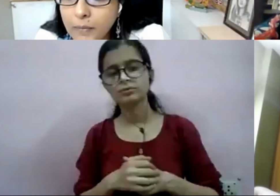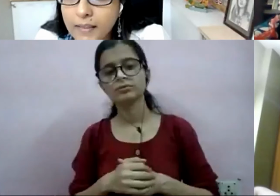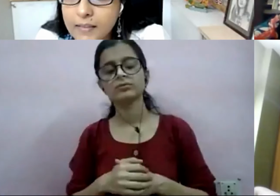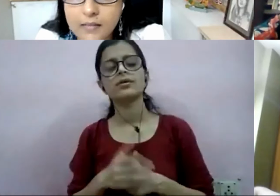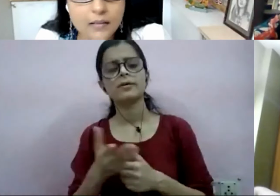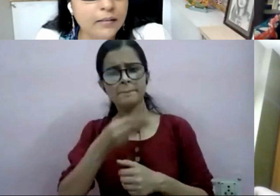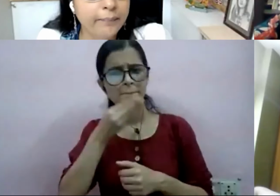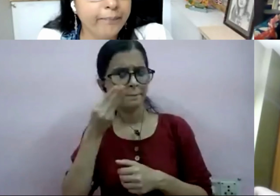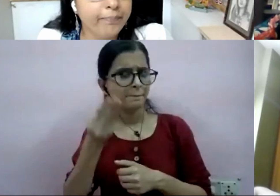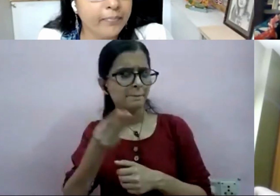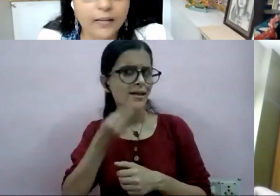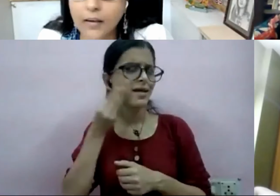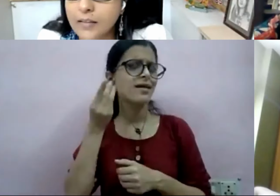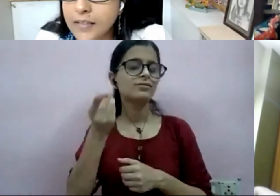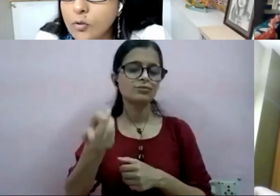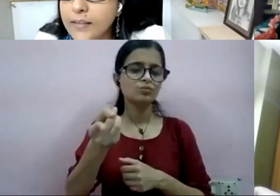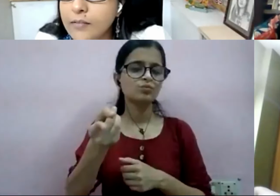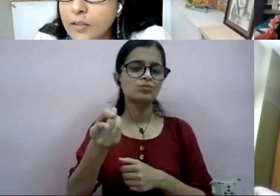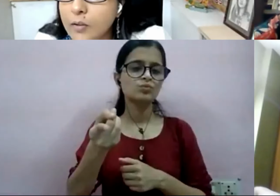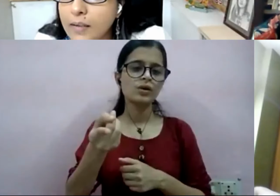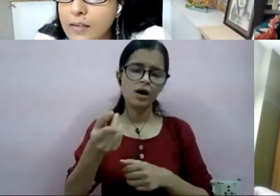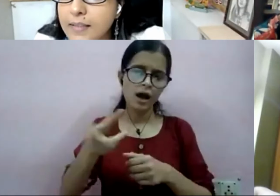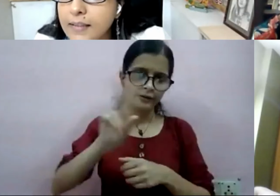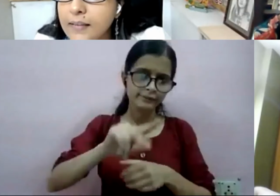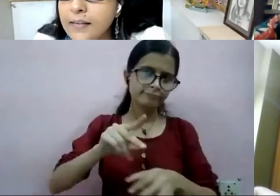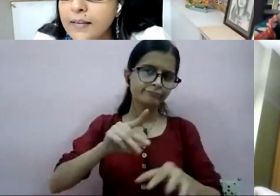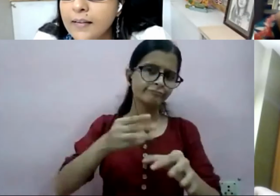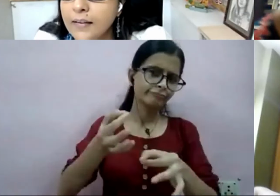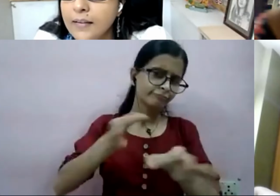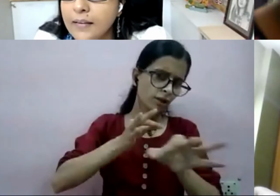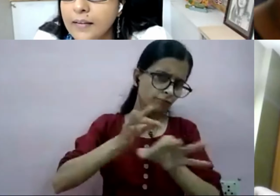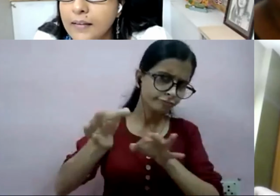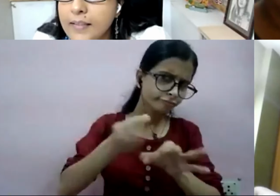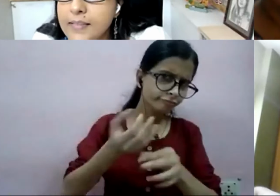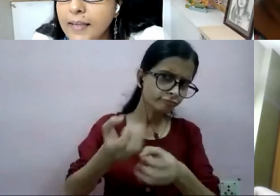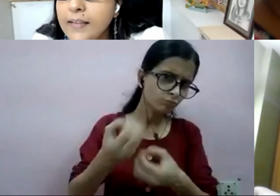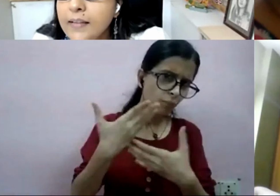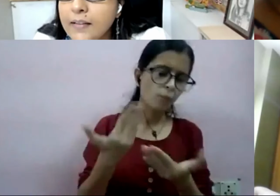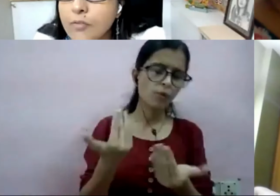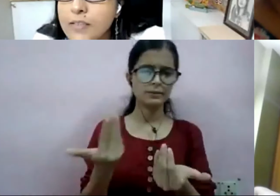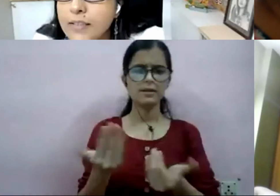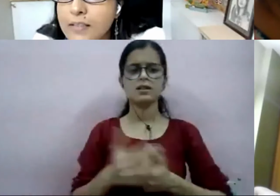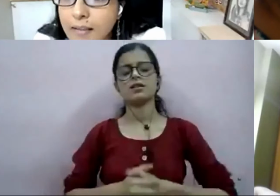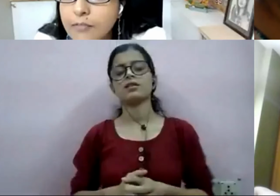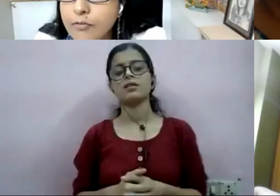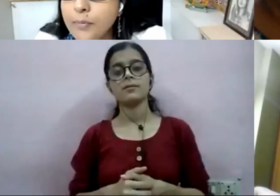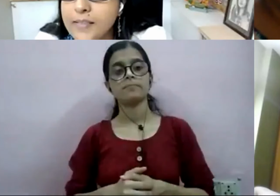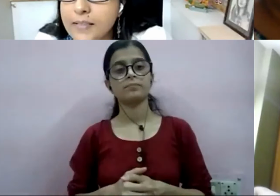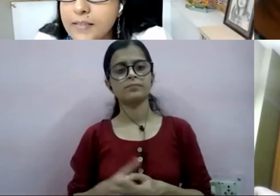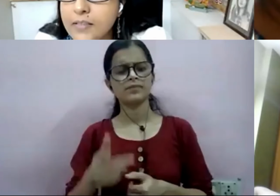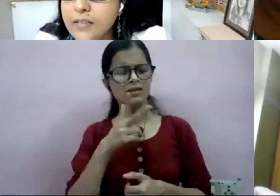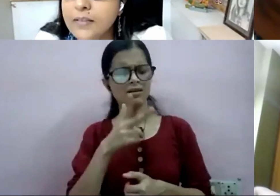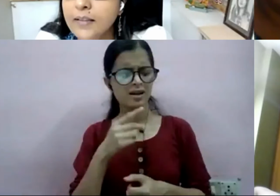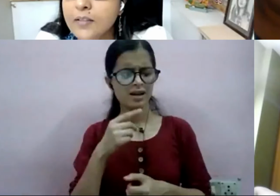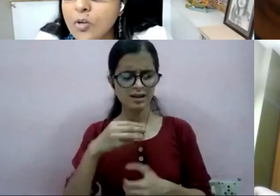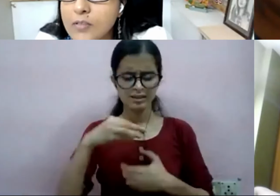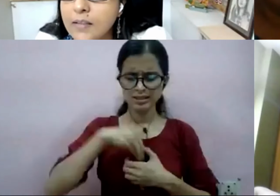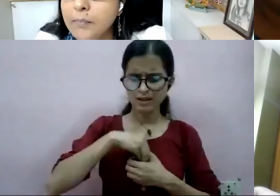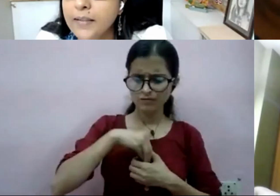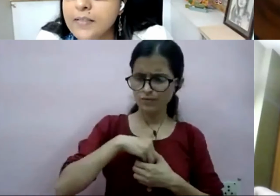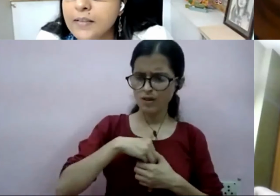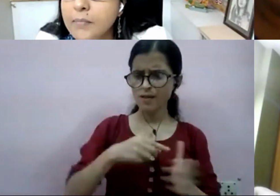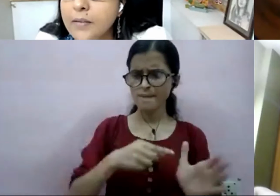you please articulate what you are asking? He's saying it was an insightful presentation that